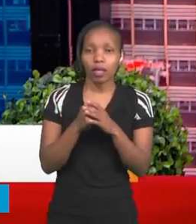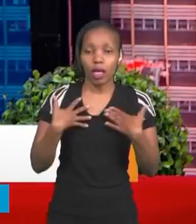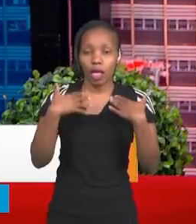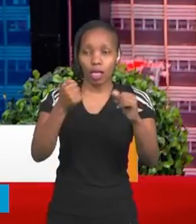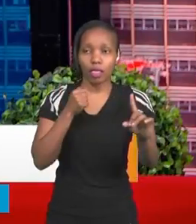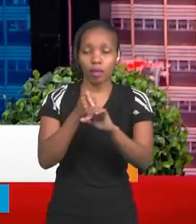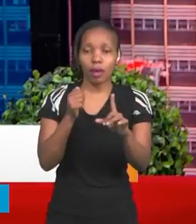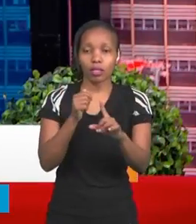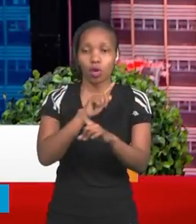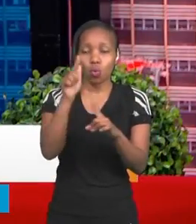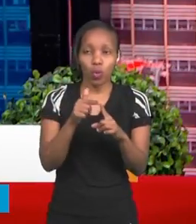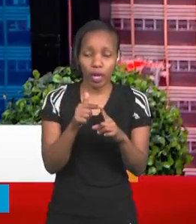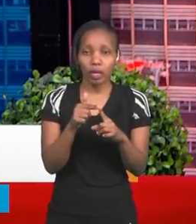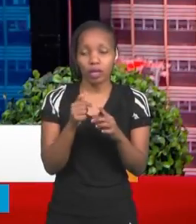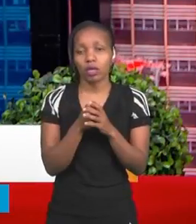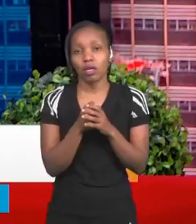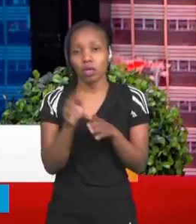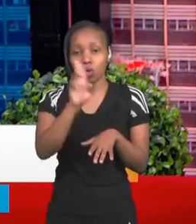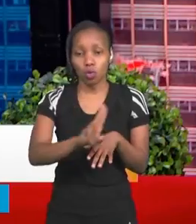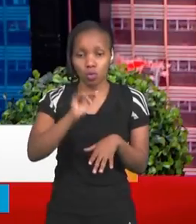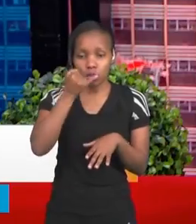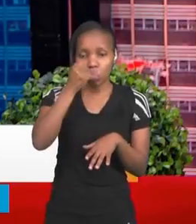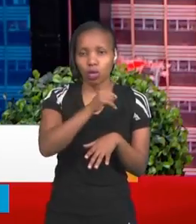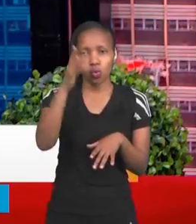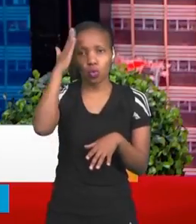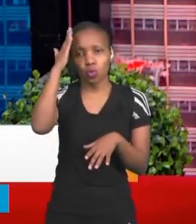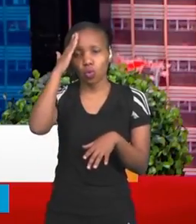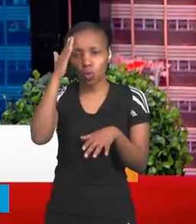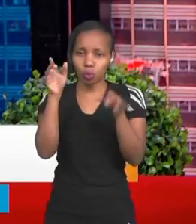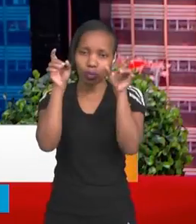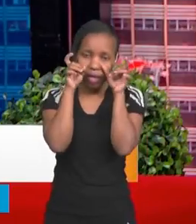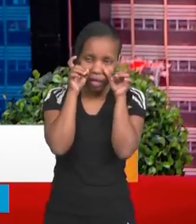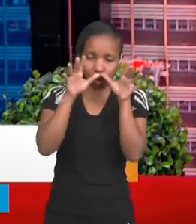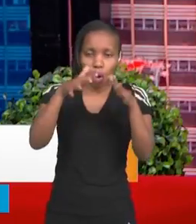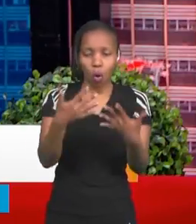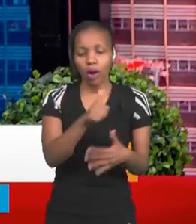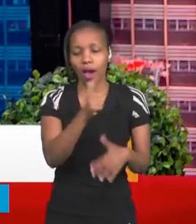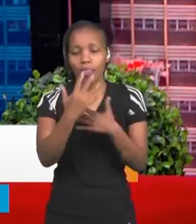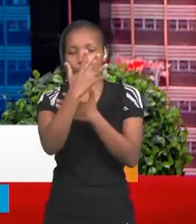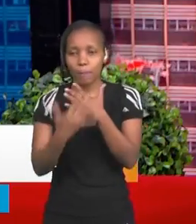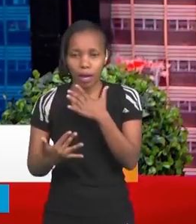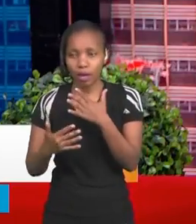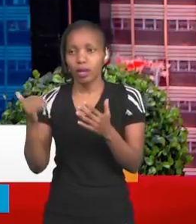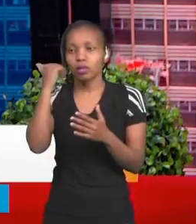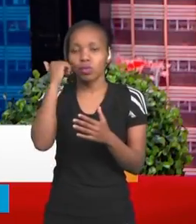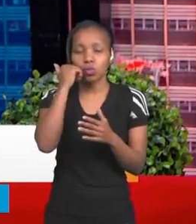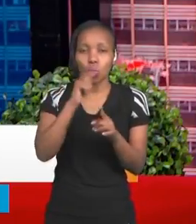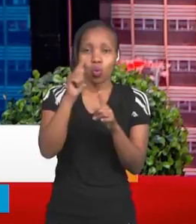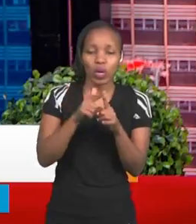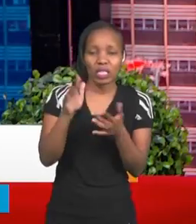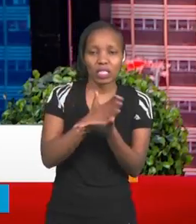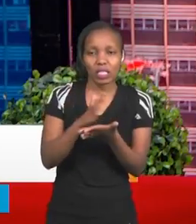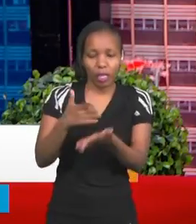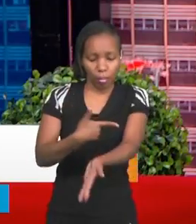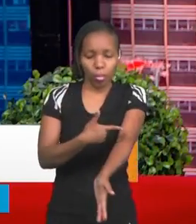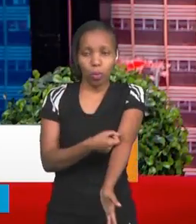come with using drugs, such as HIV and AIDS and other, you know, blood transfused infections that could come due to sharing of needles and syringes and things